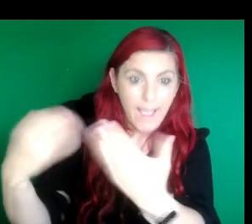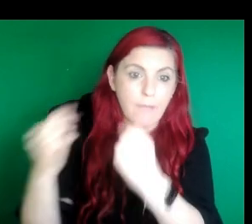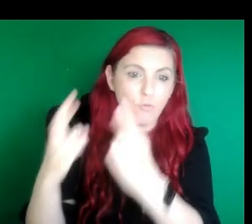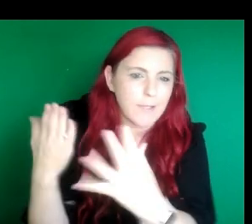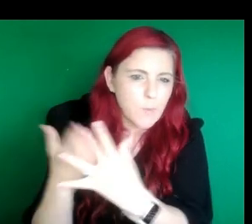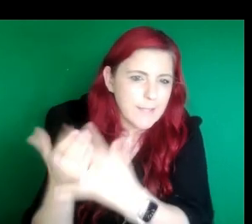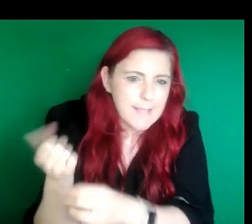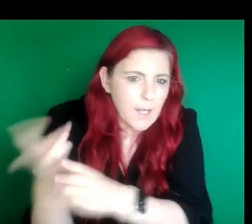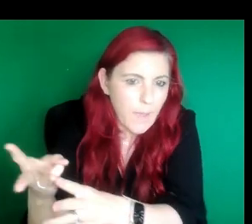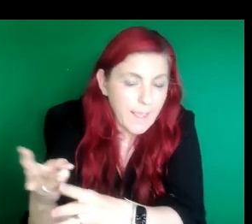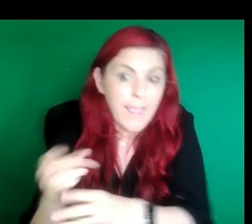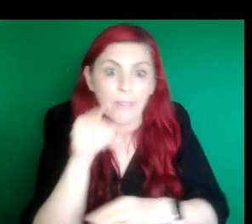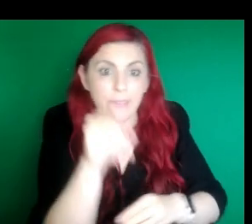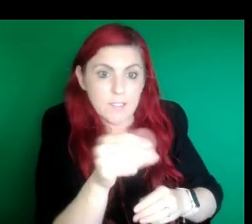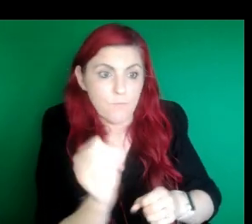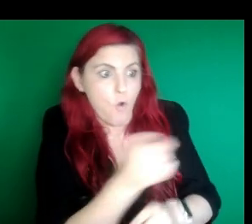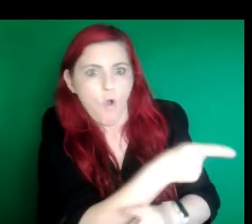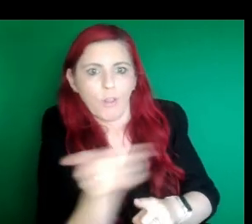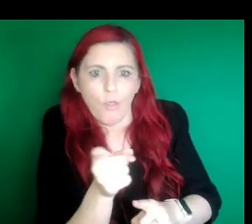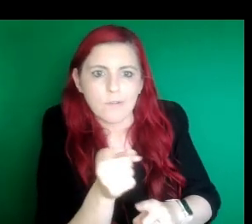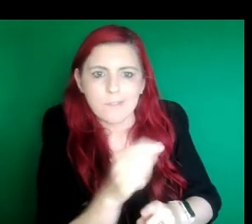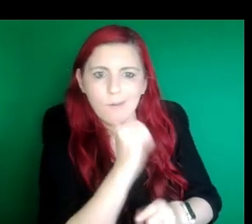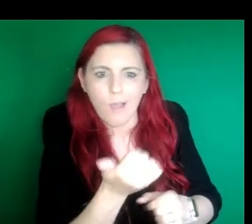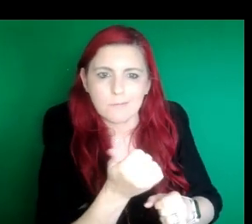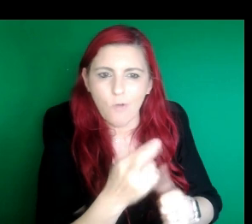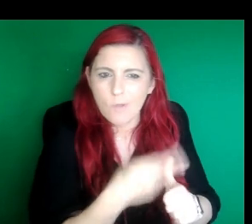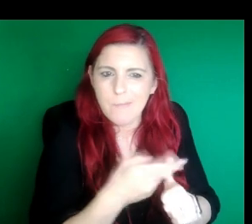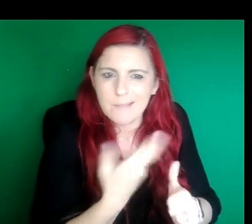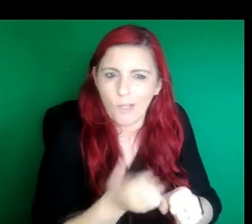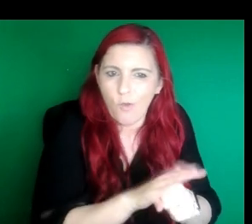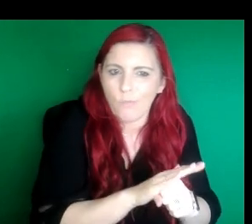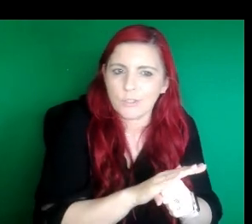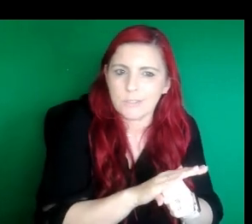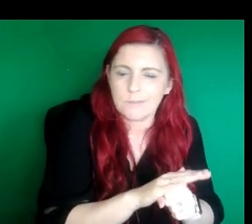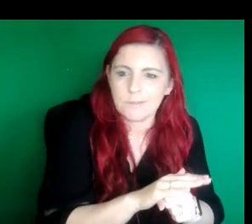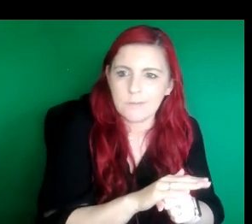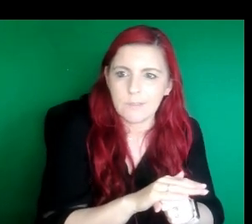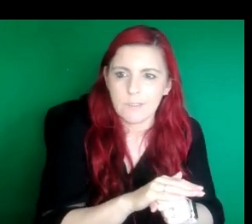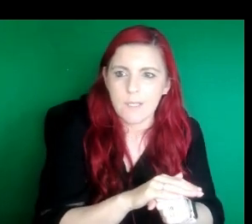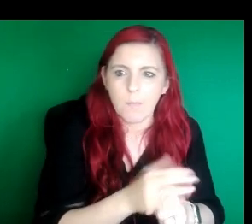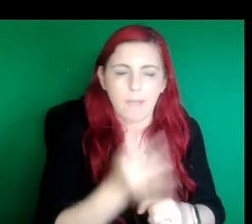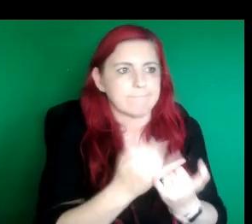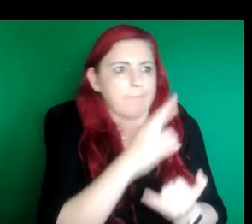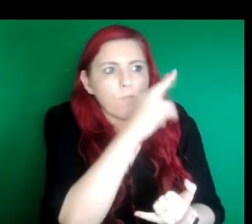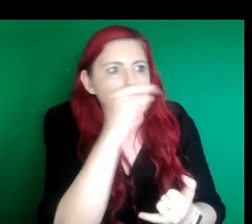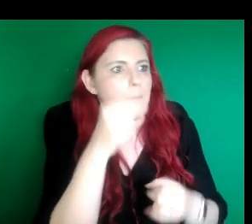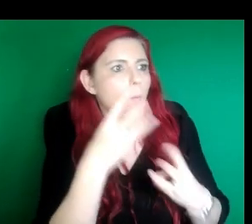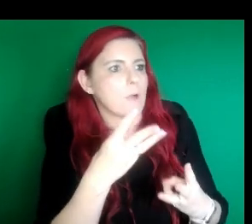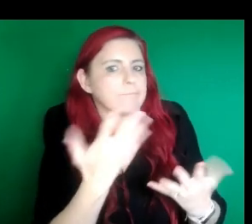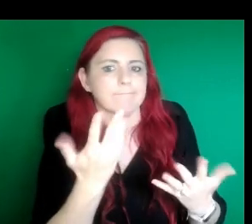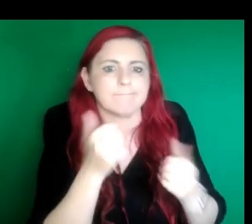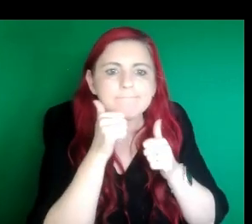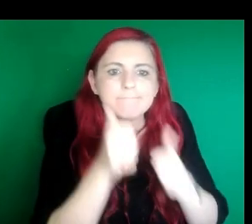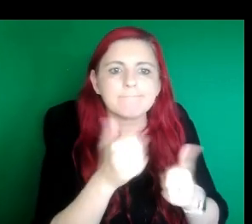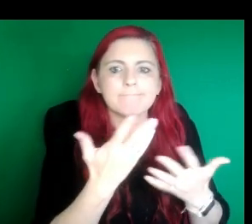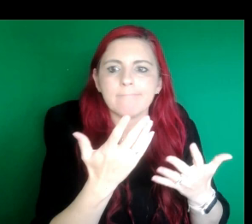have a right, and other systems also, you have a right to an interpreter to be provided for you. But if, for example, you wanted to,